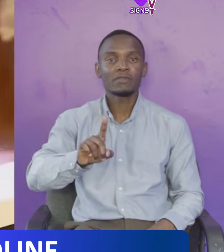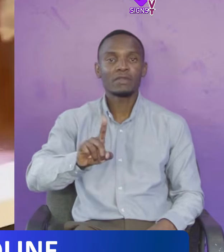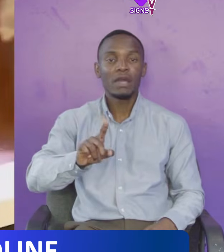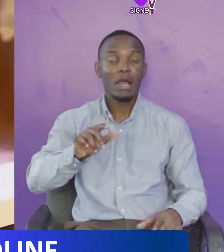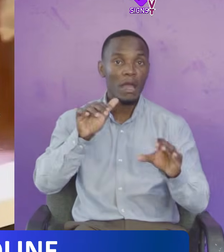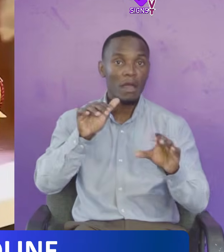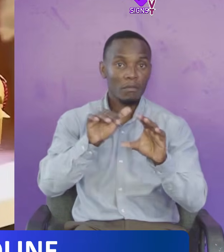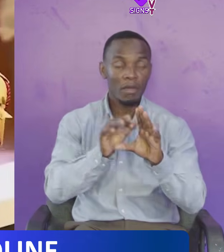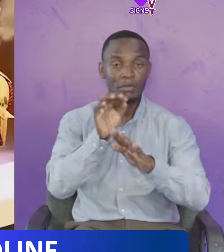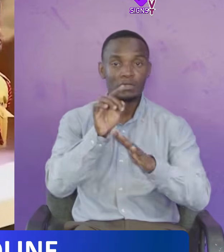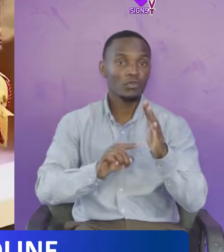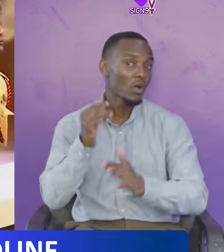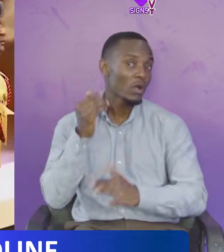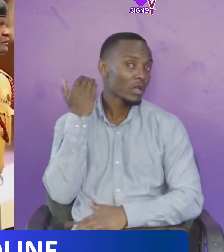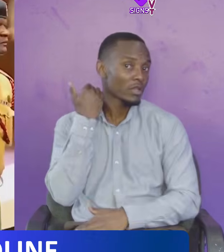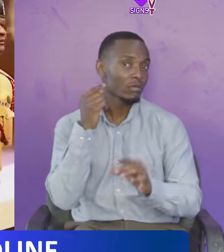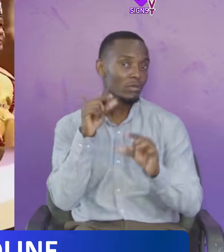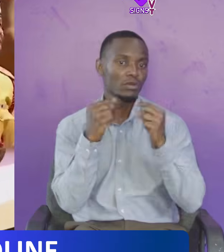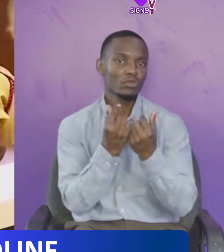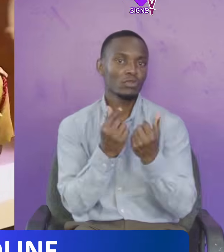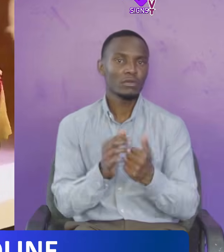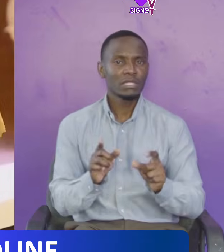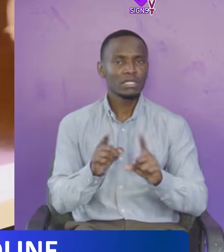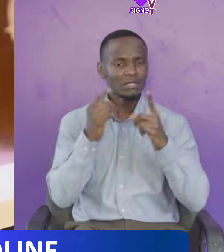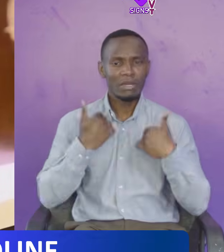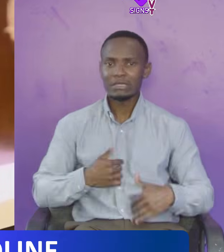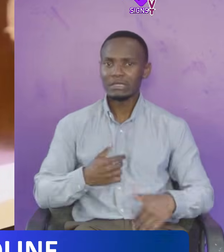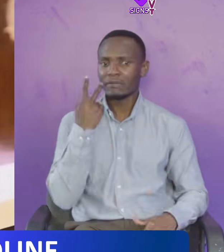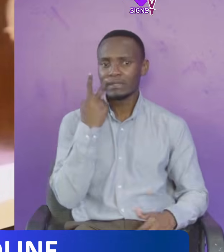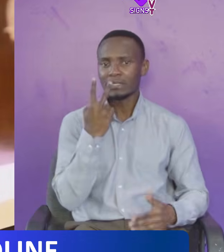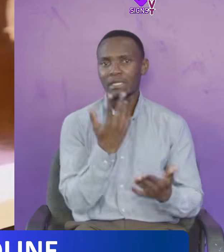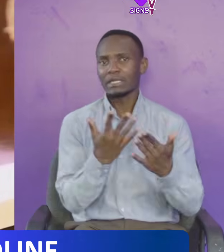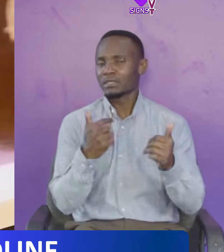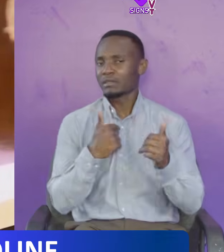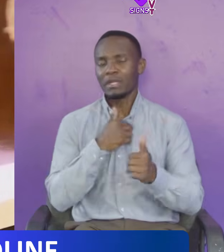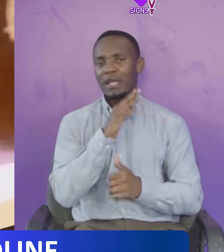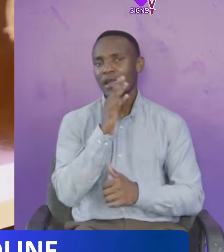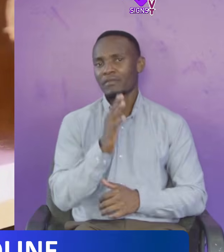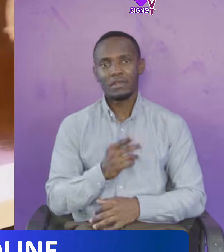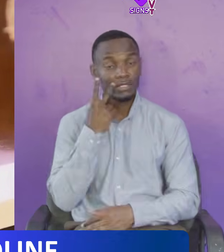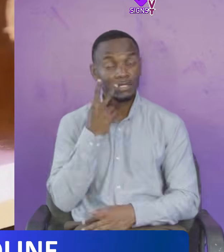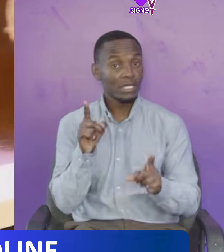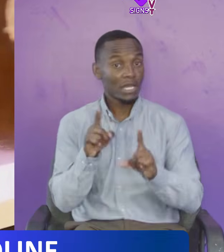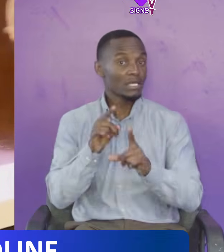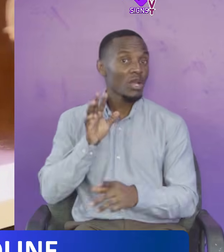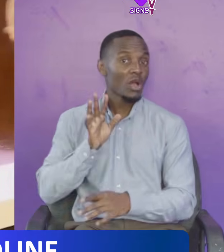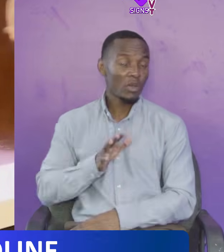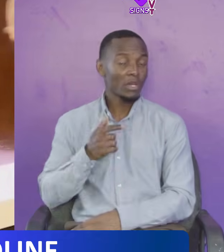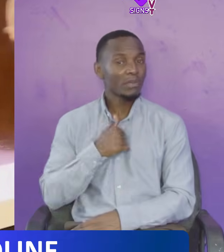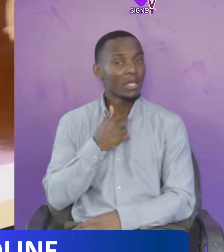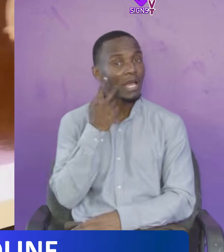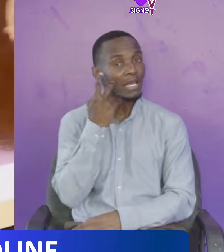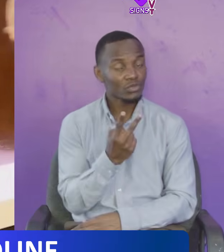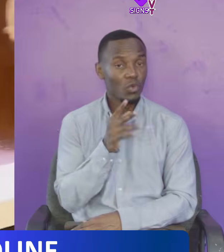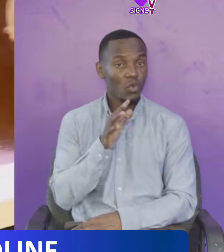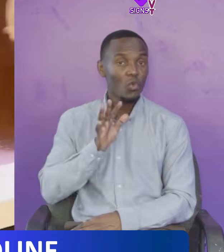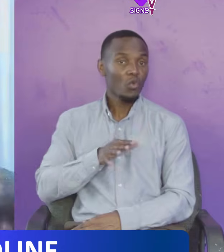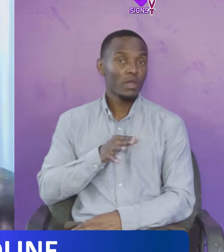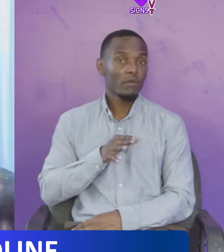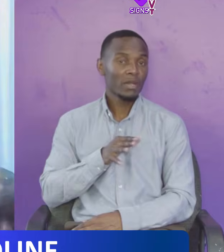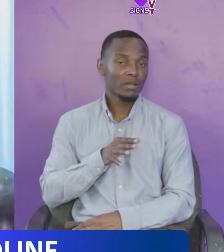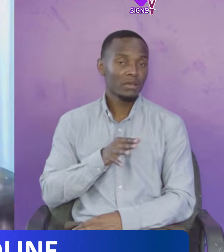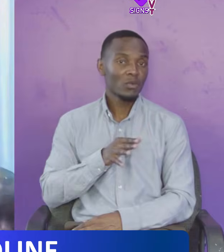never seen, and as a woman, I am here to speak about women. I witnessed women going back and did not